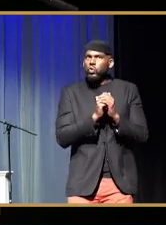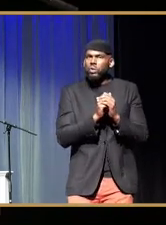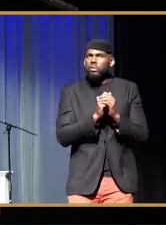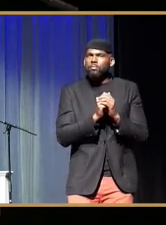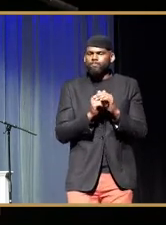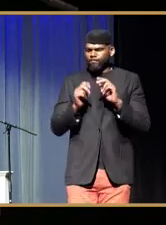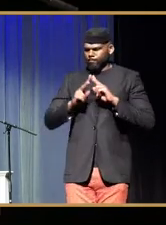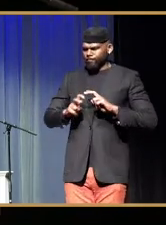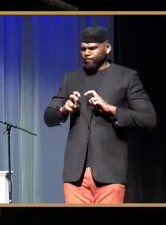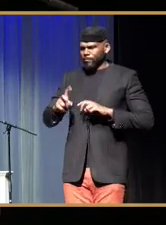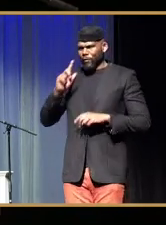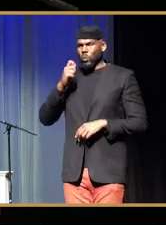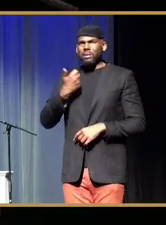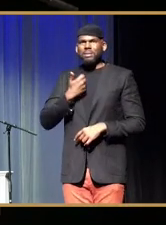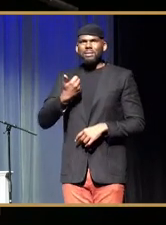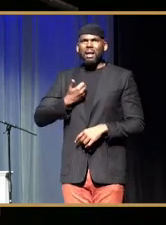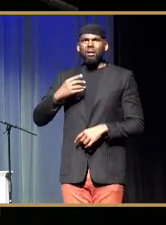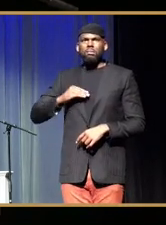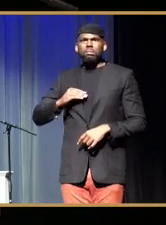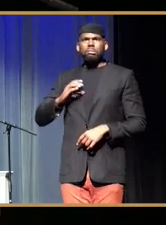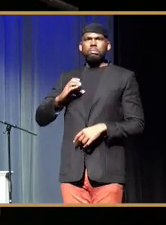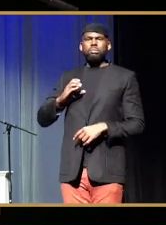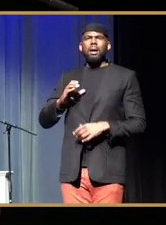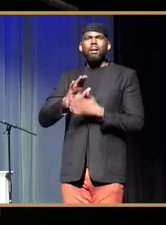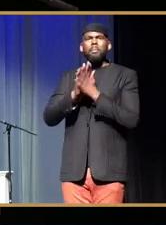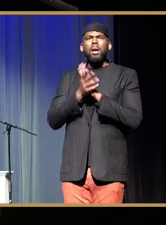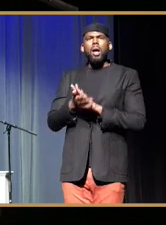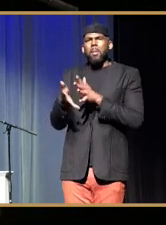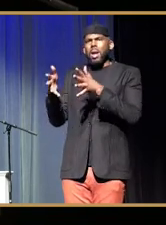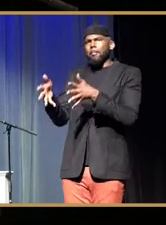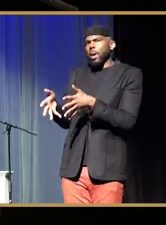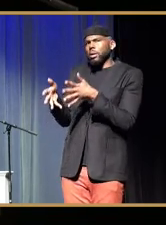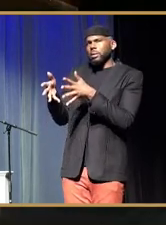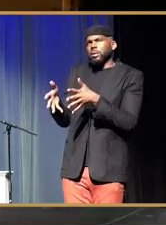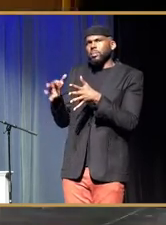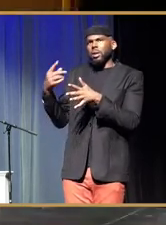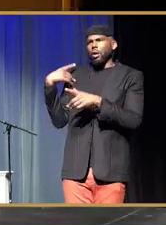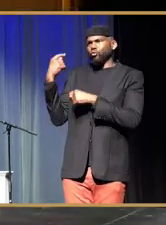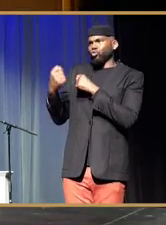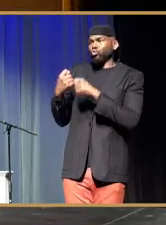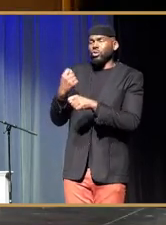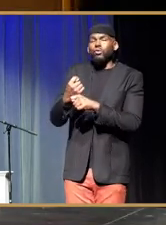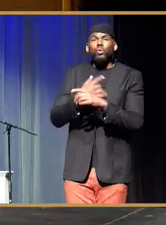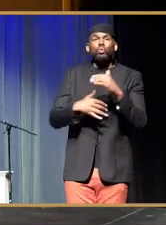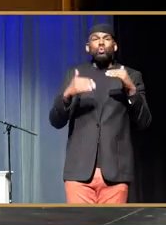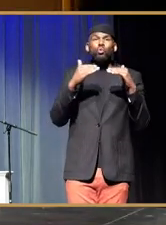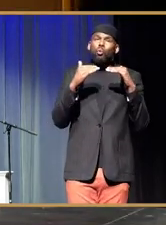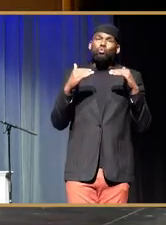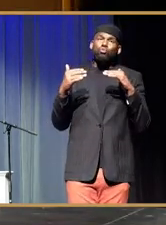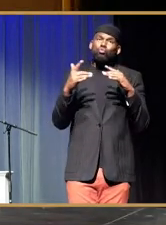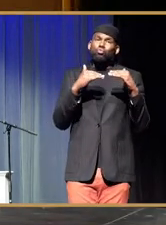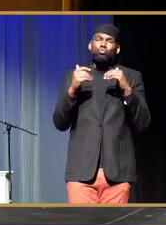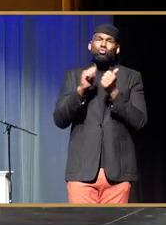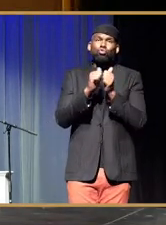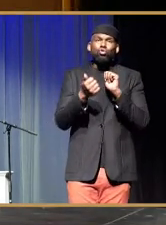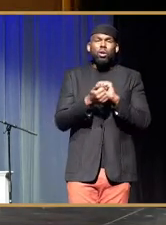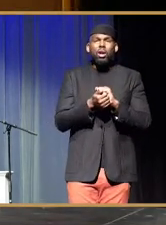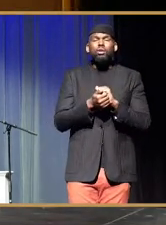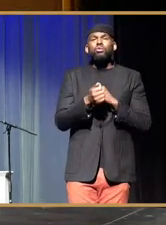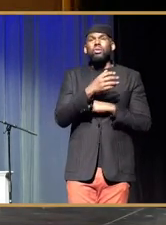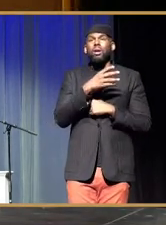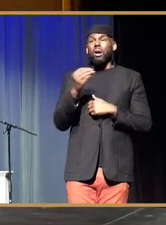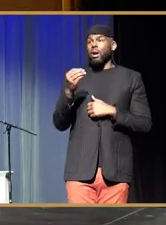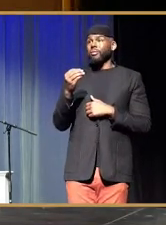for self-gratification has led to the abandonment of the prophetic tradition of social change in favor of a